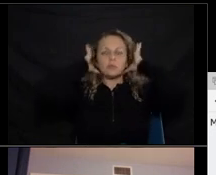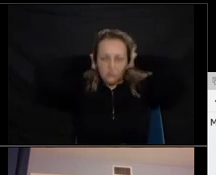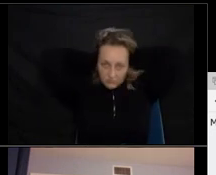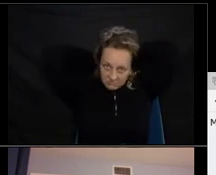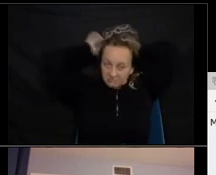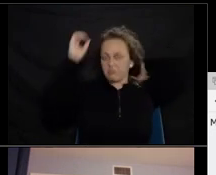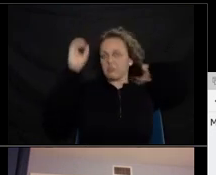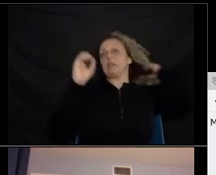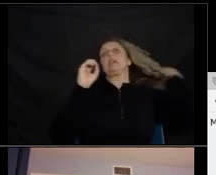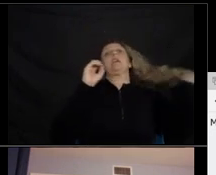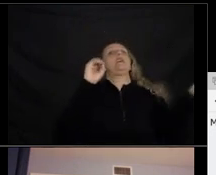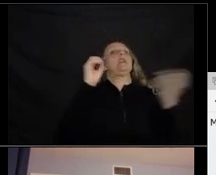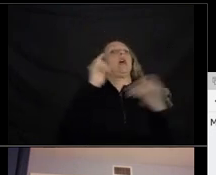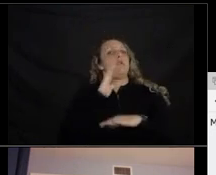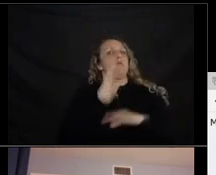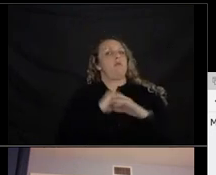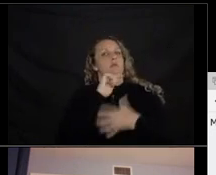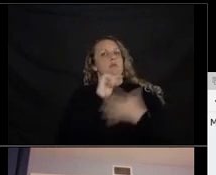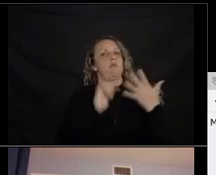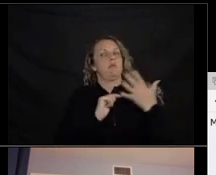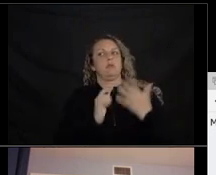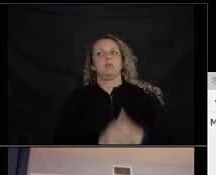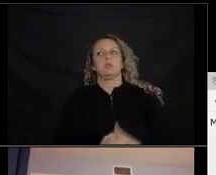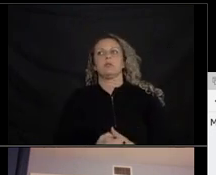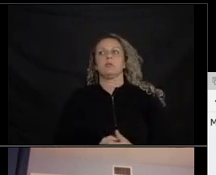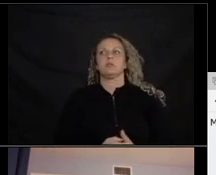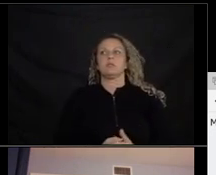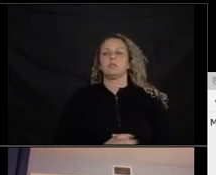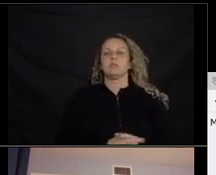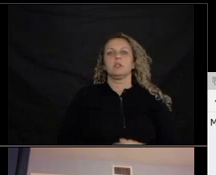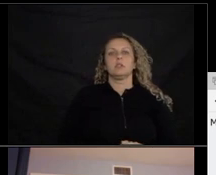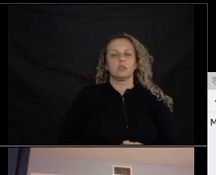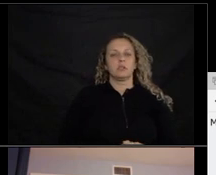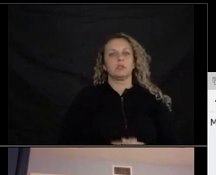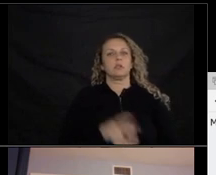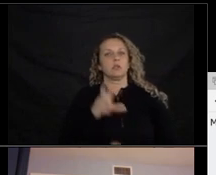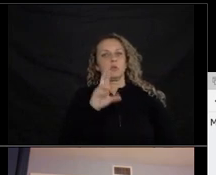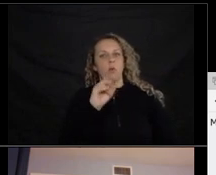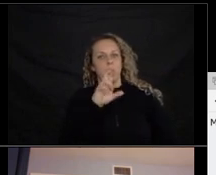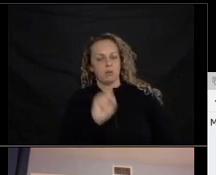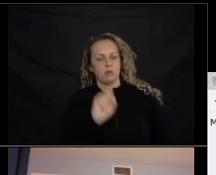Seeing none, may I have a roll call, please? Commissioner Romer?